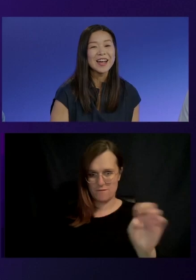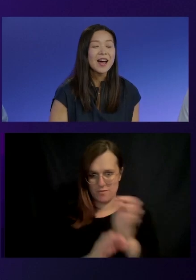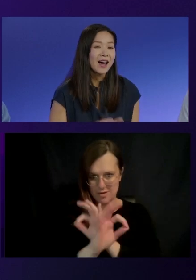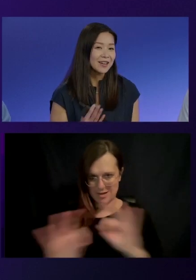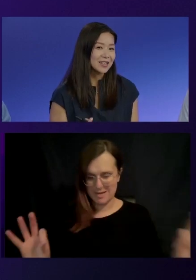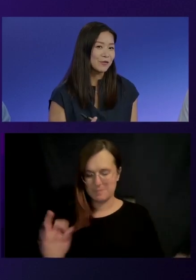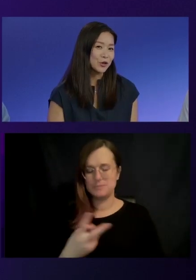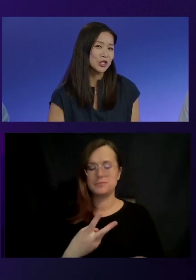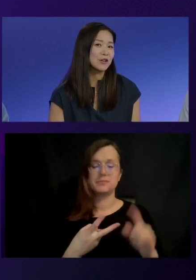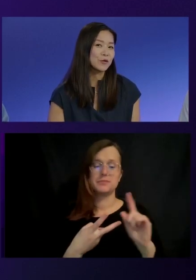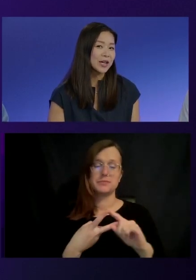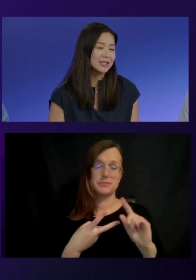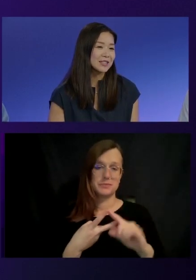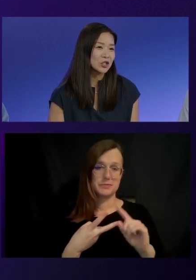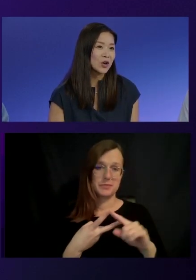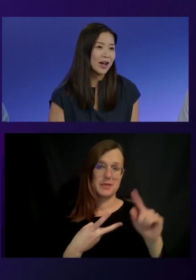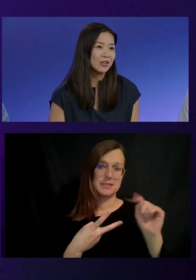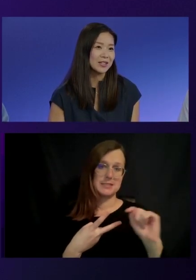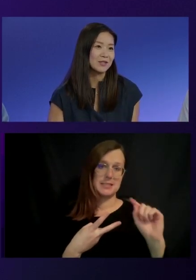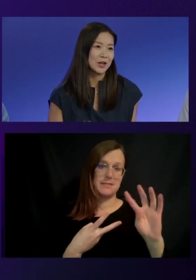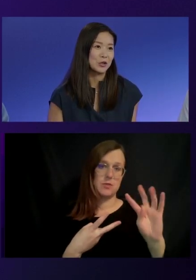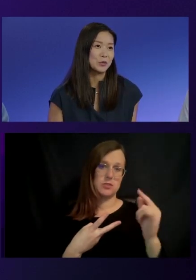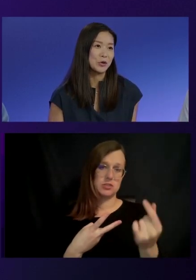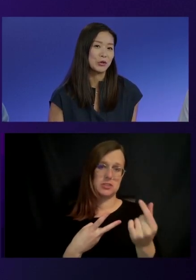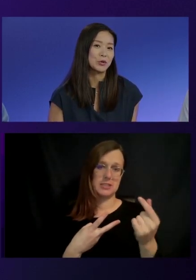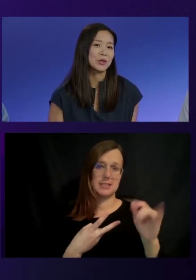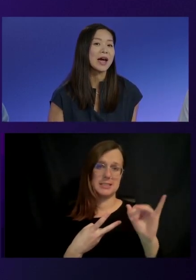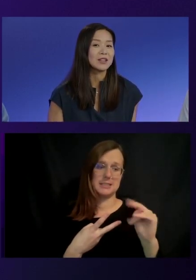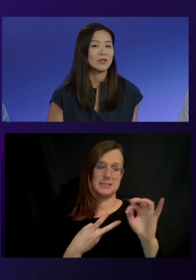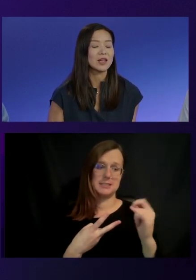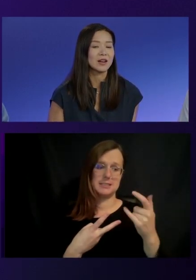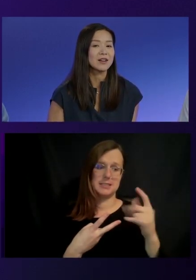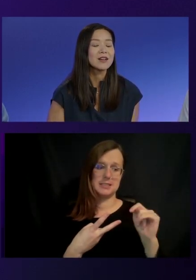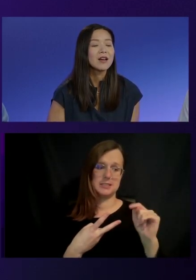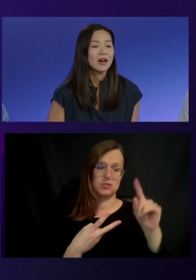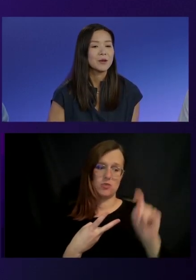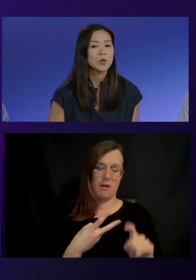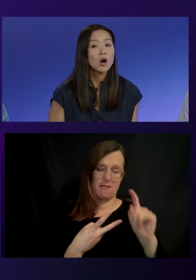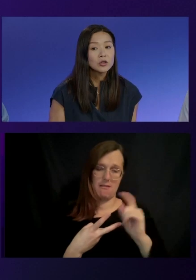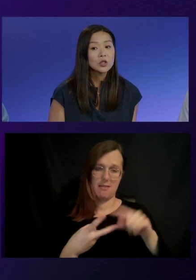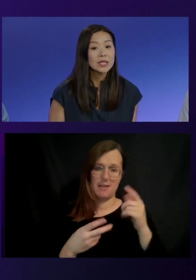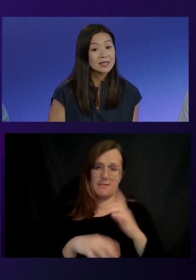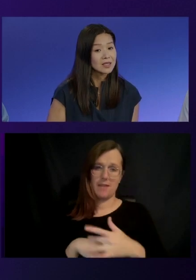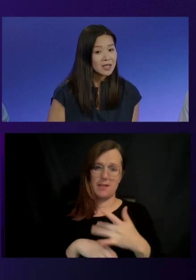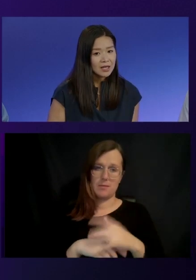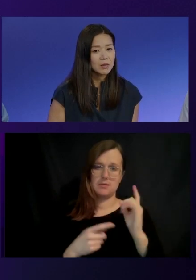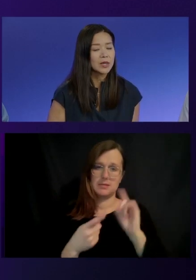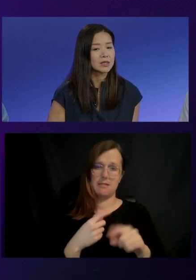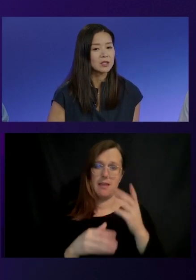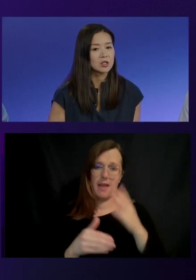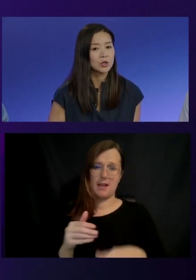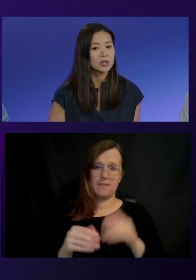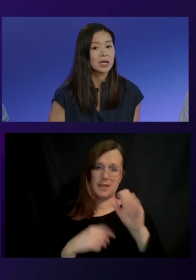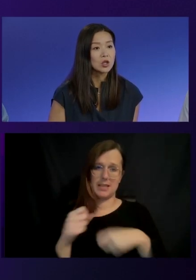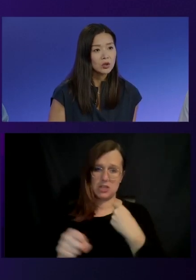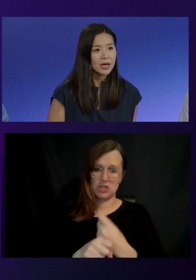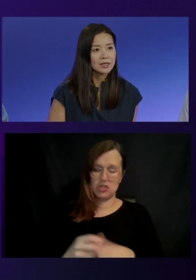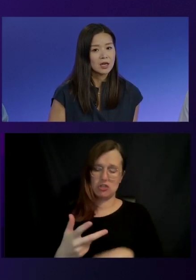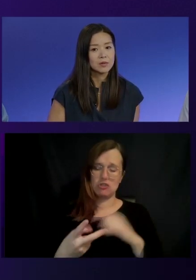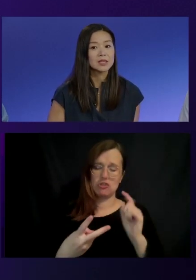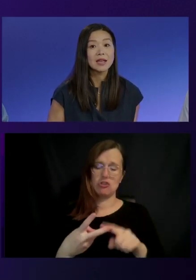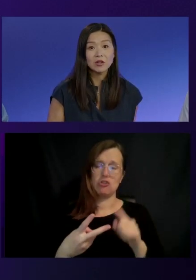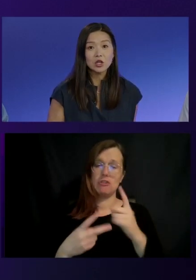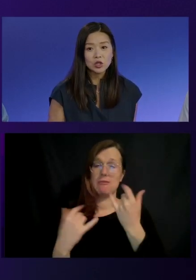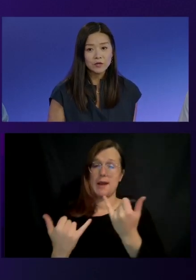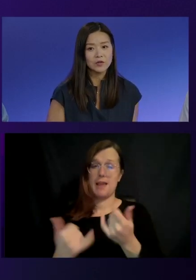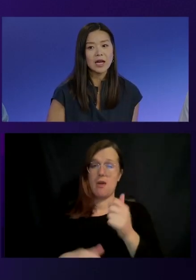the T4G free instance trial that's available through the end of the year. All new and existing AWS customers can utilize